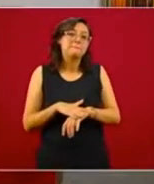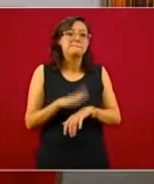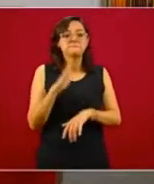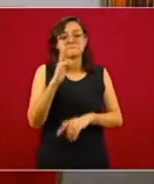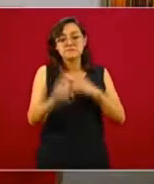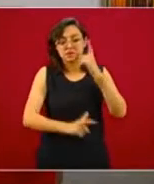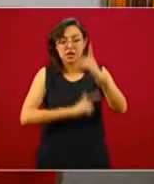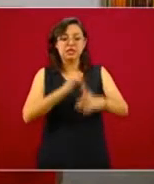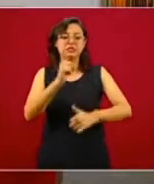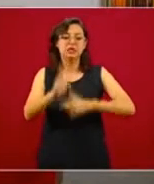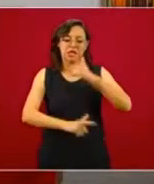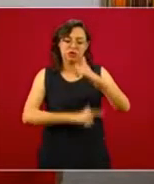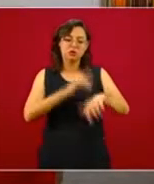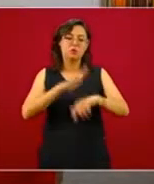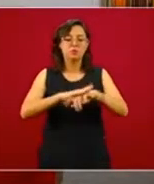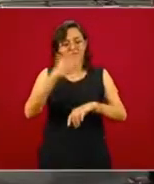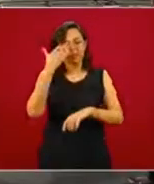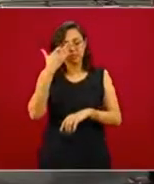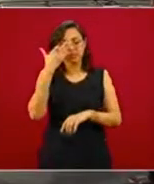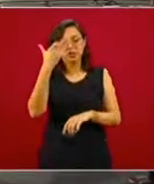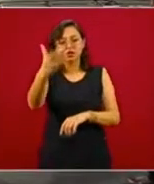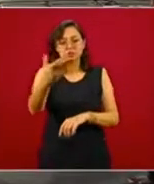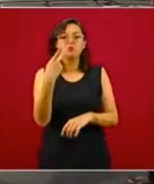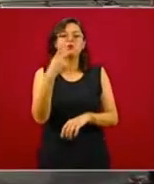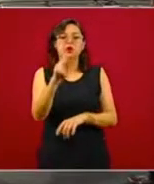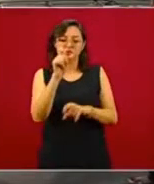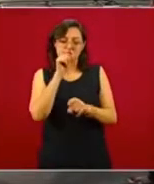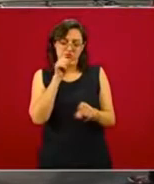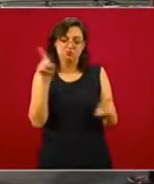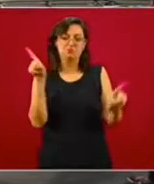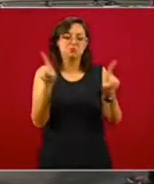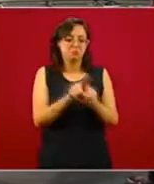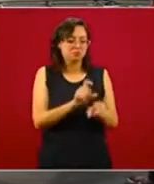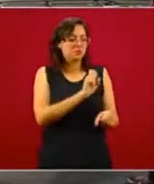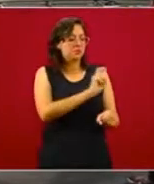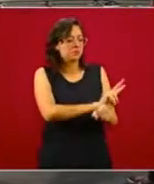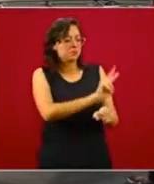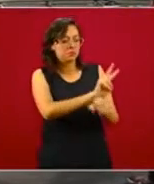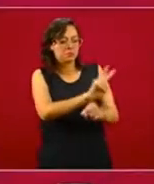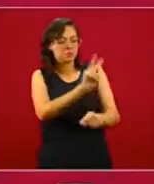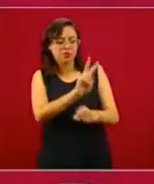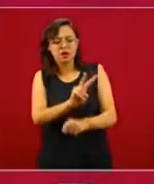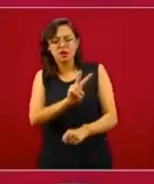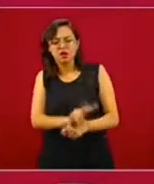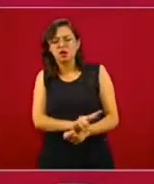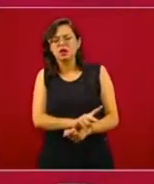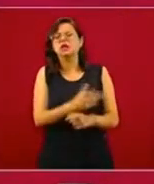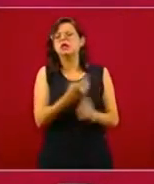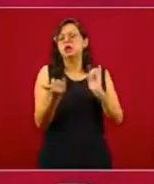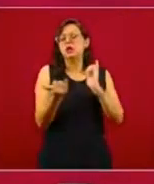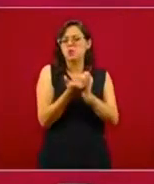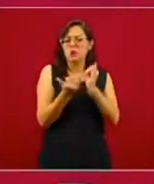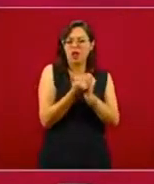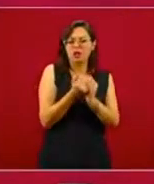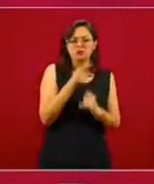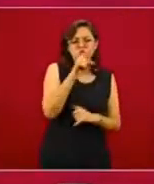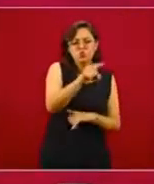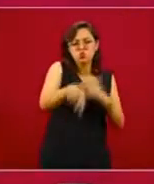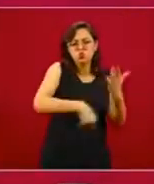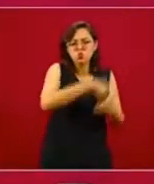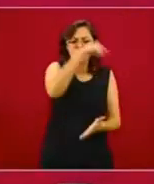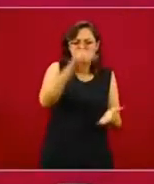this mechanism could be a little bit slower, that would take a little bit longer, is that as of the monitoring of